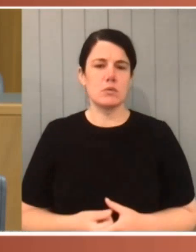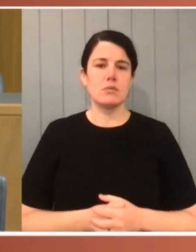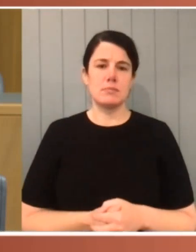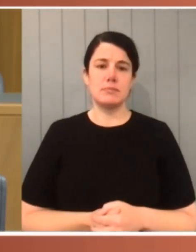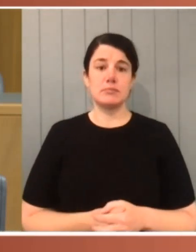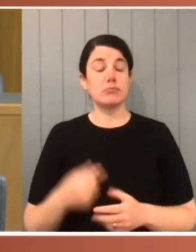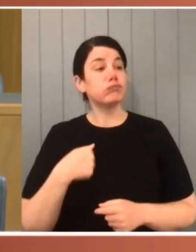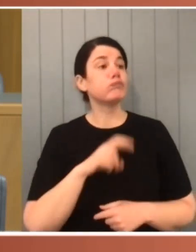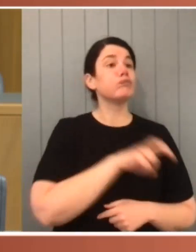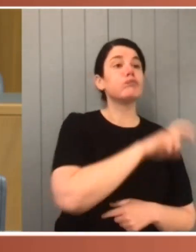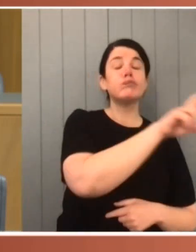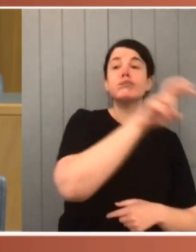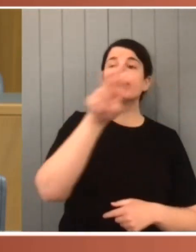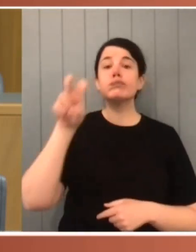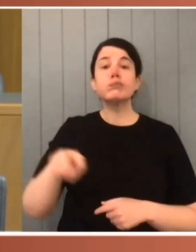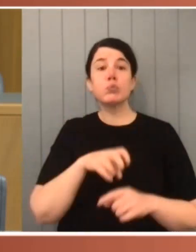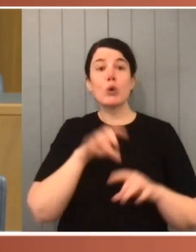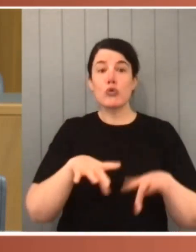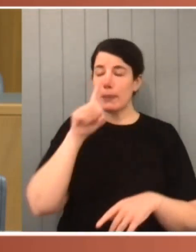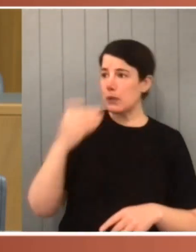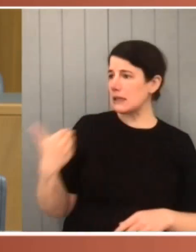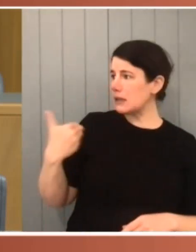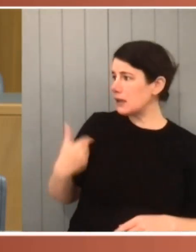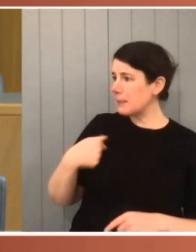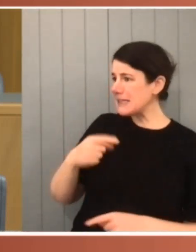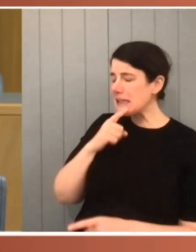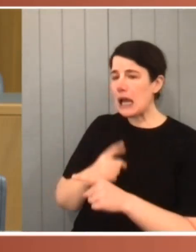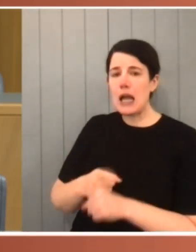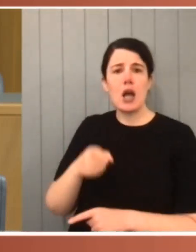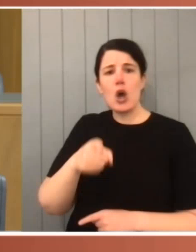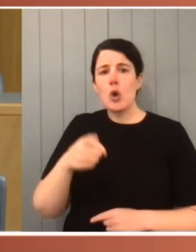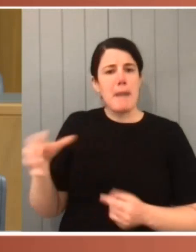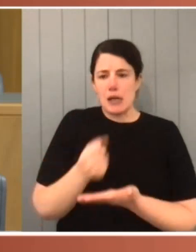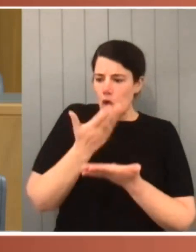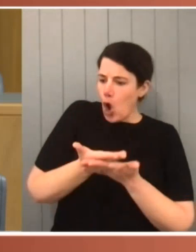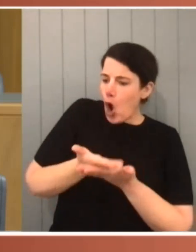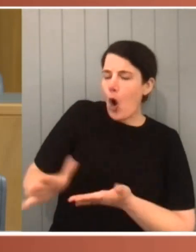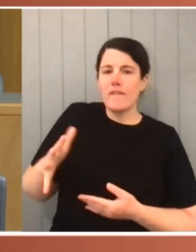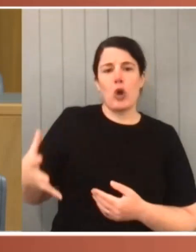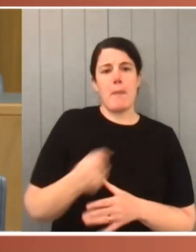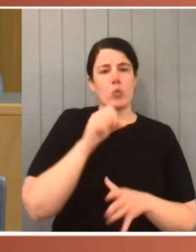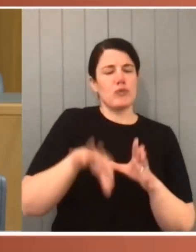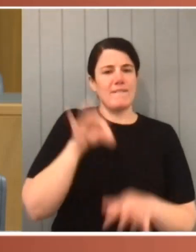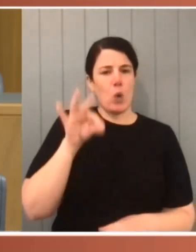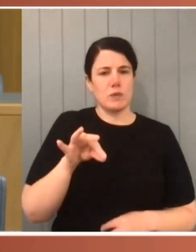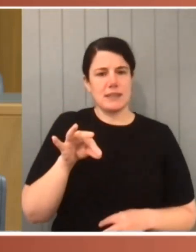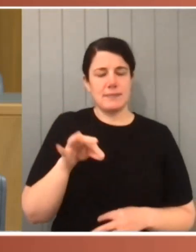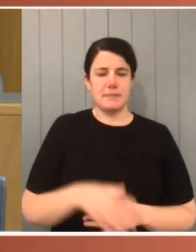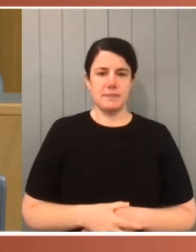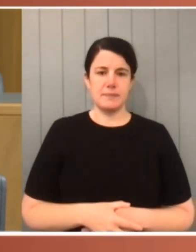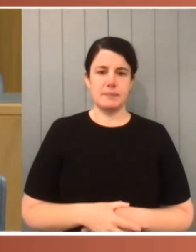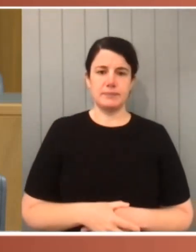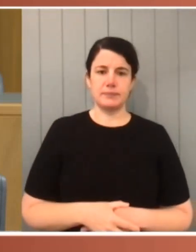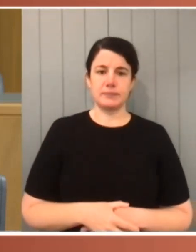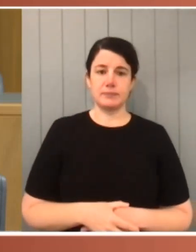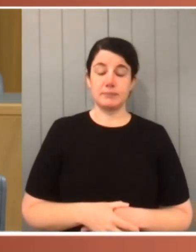people stopping me in the street and saying, 'You've got to get rid of compulsory voting,'" unquote. In